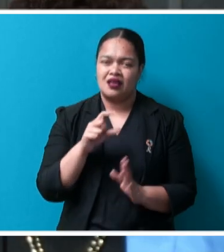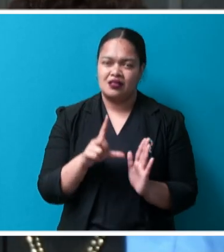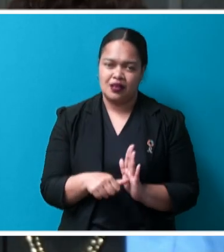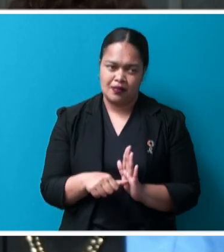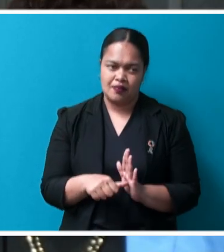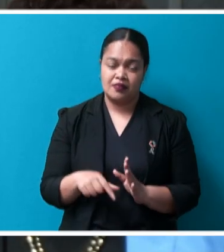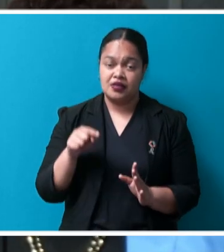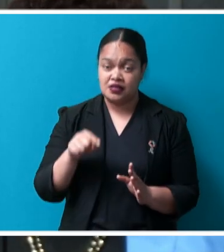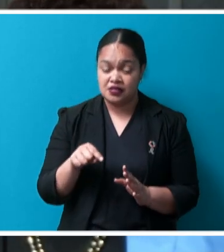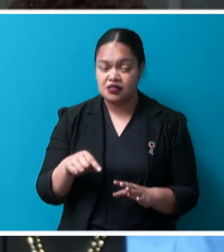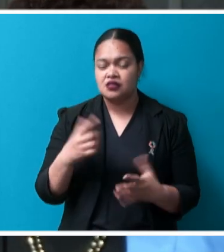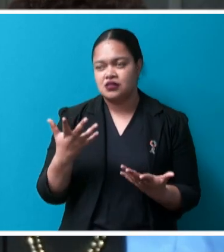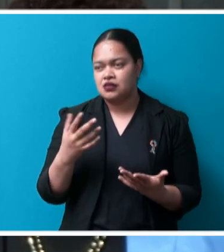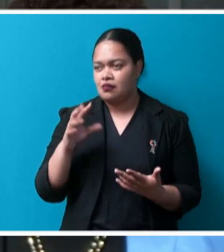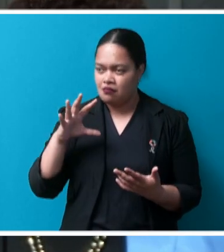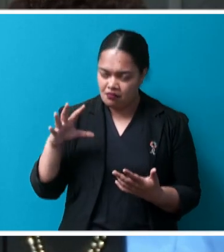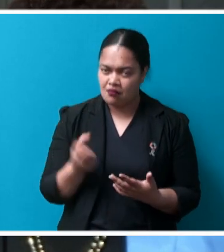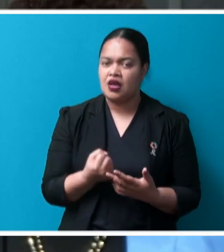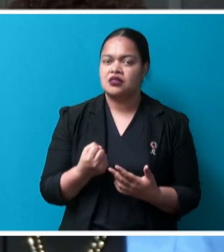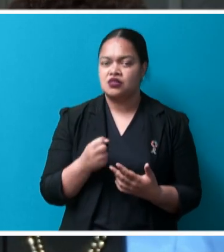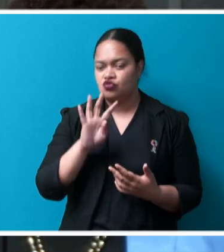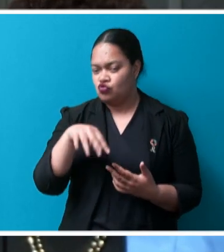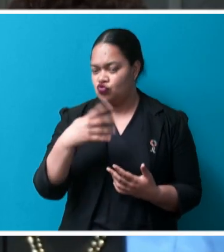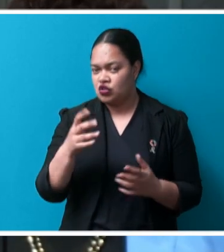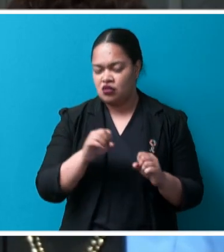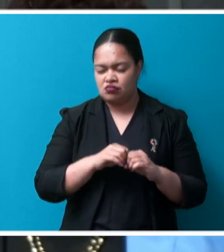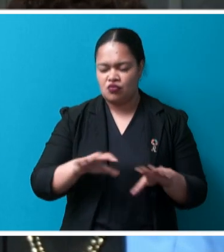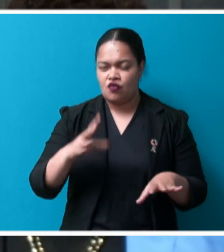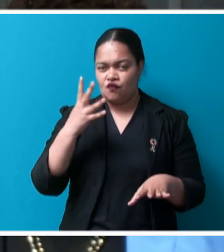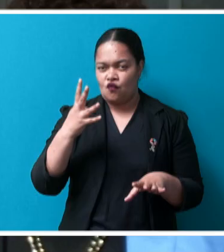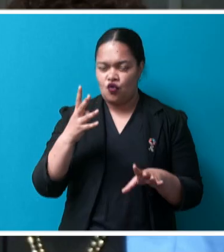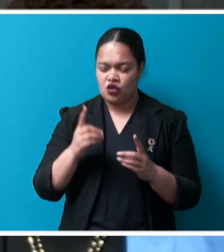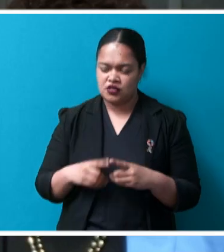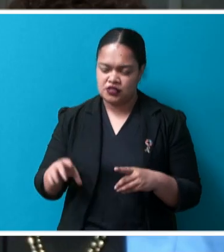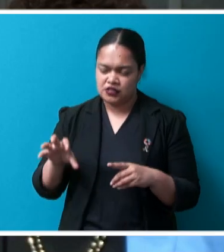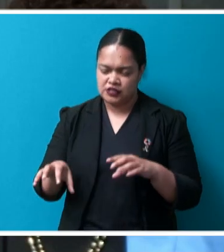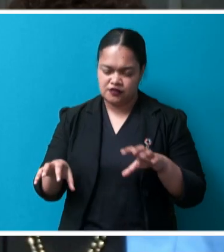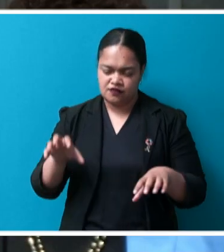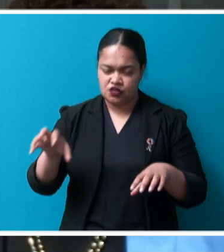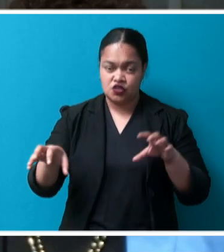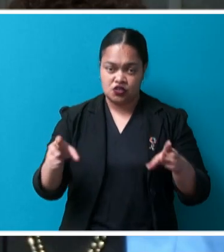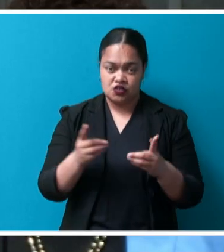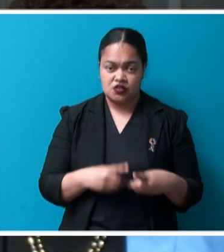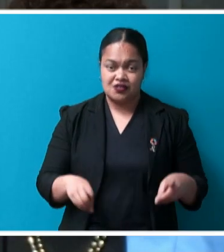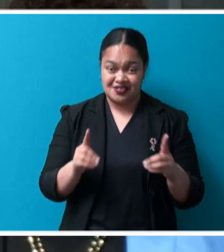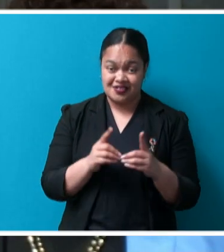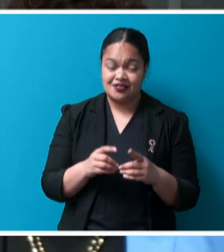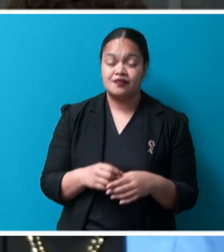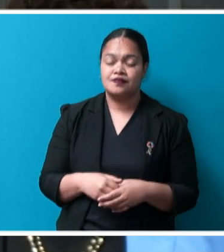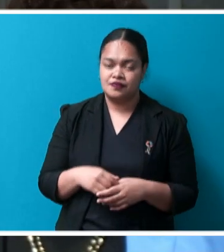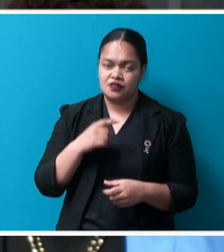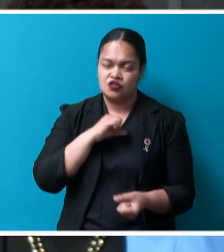These interventions must be scaled across all 4 divisions, and that depends on strengthening a